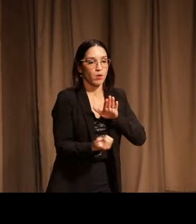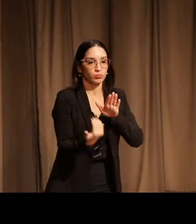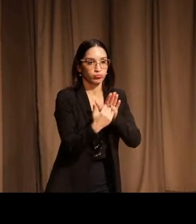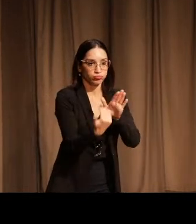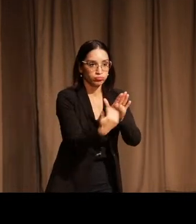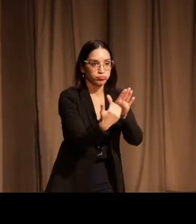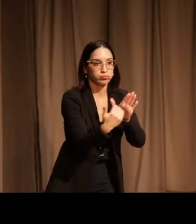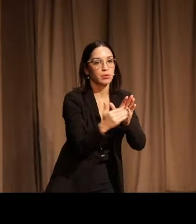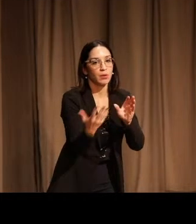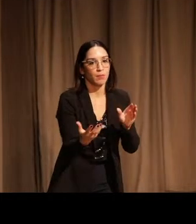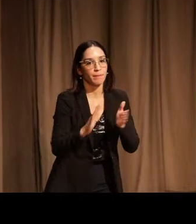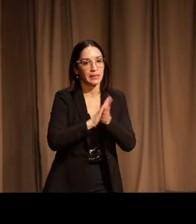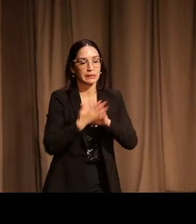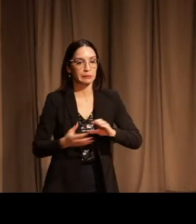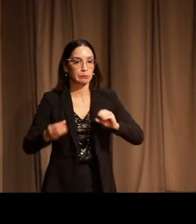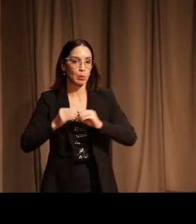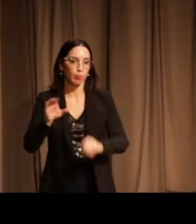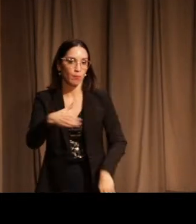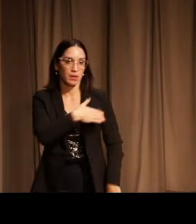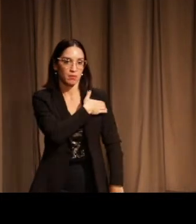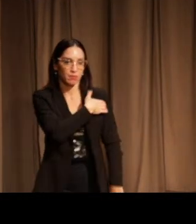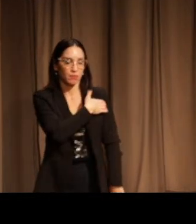this, I created like a